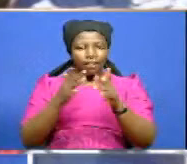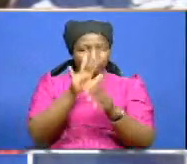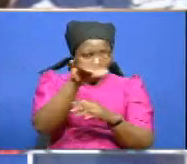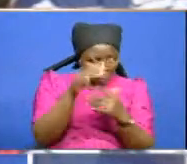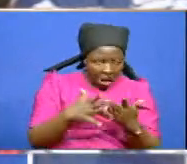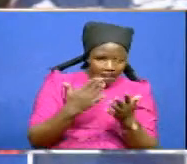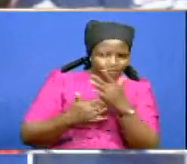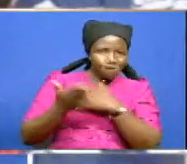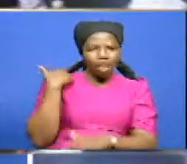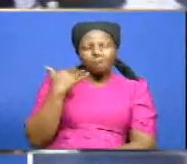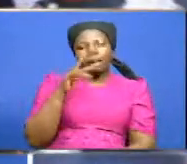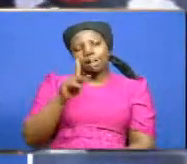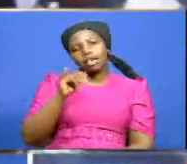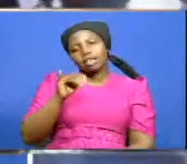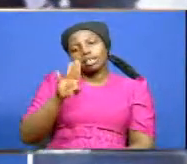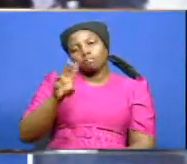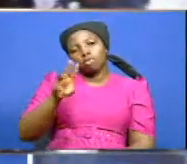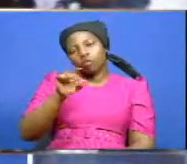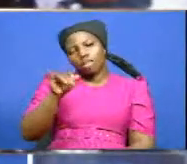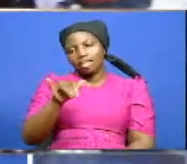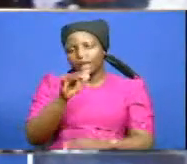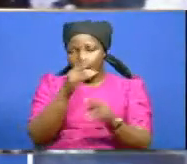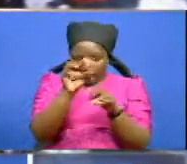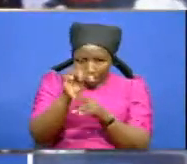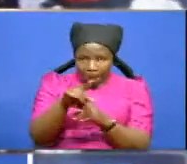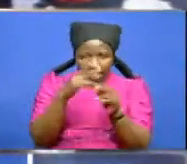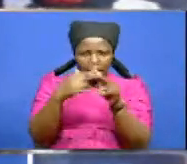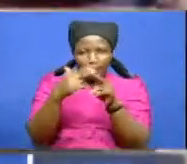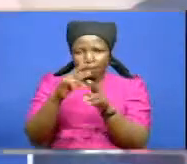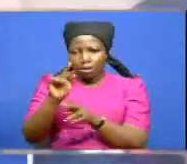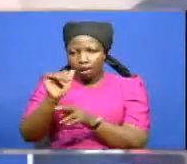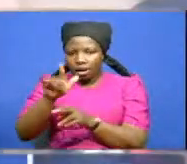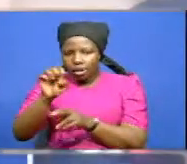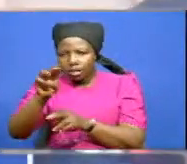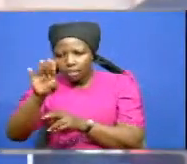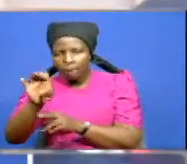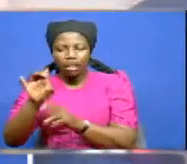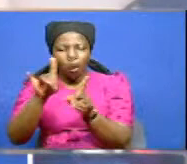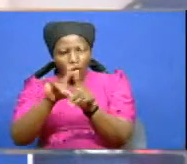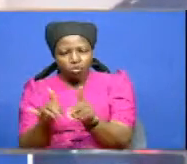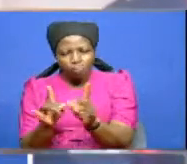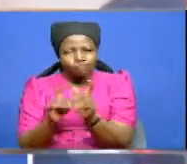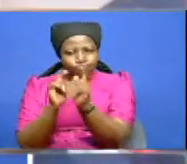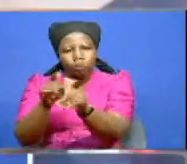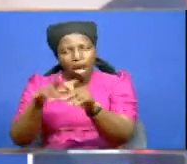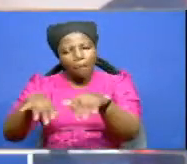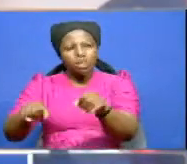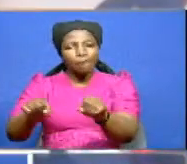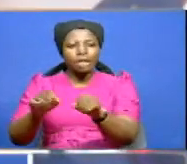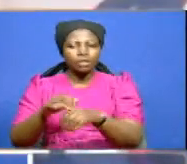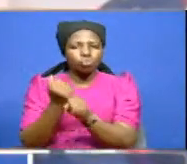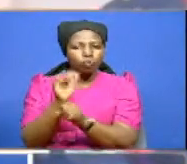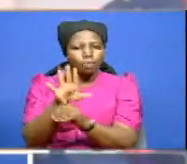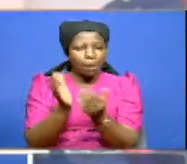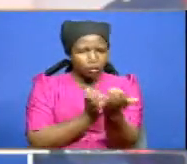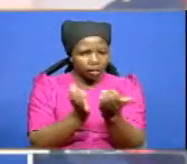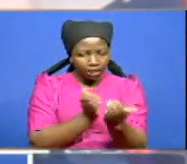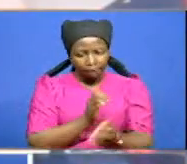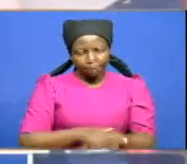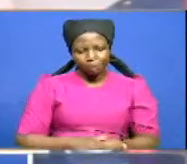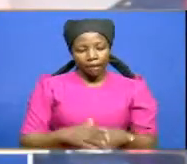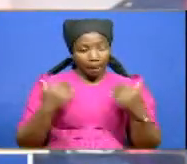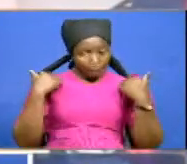Member of Parliament Kalembe Ndile and a motorcycle to run errands. Ni mimi ambaye nilikuwa katika jela